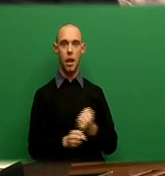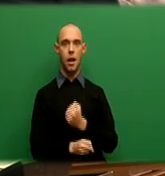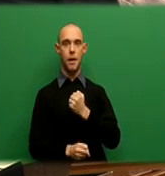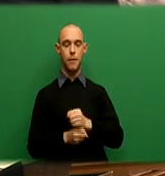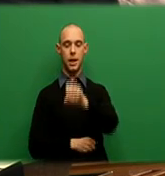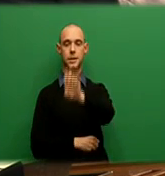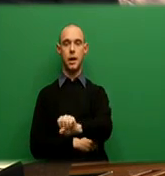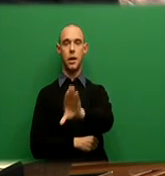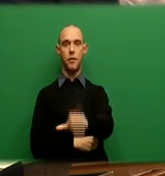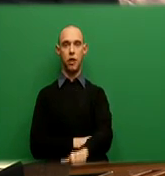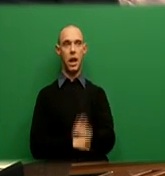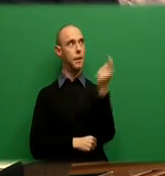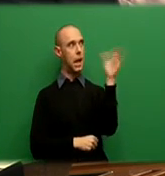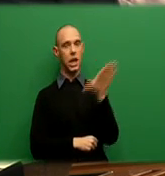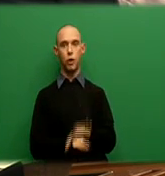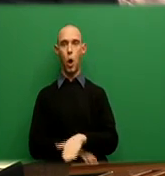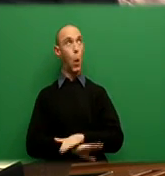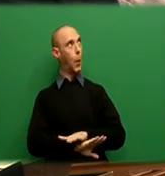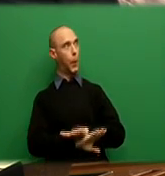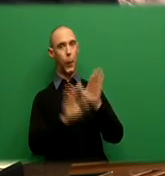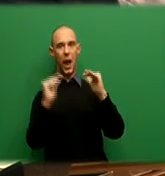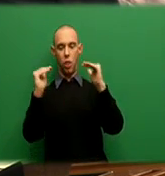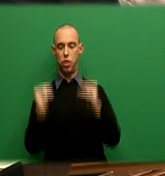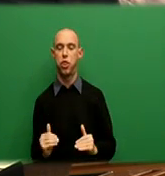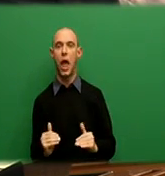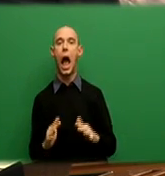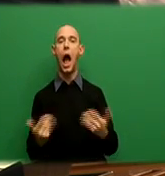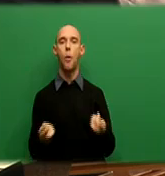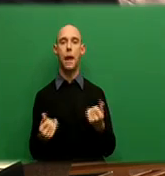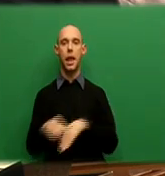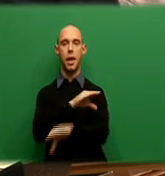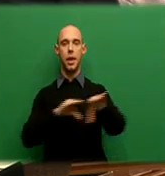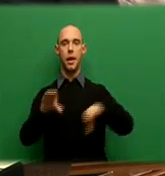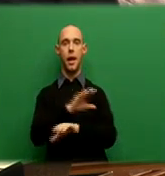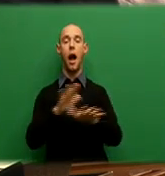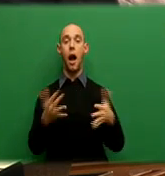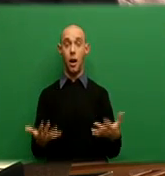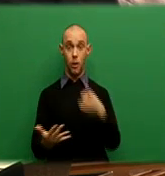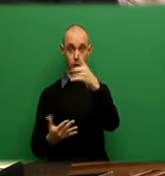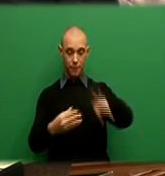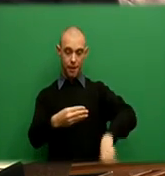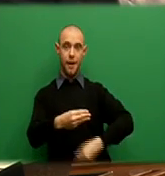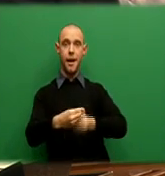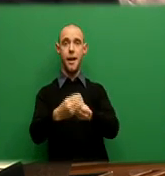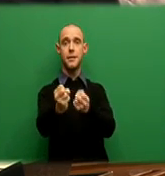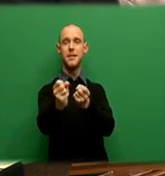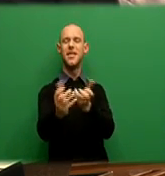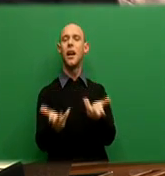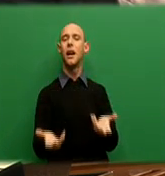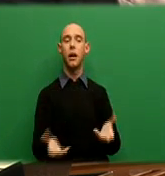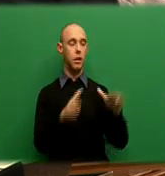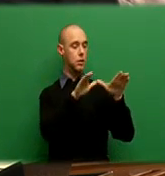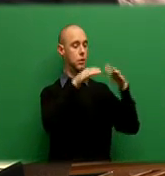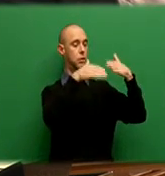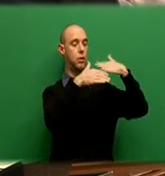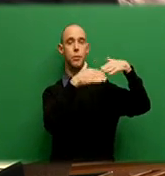junk status, what effect this would have on our assets. But the question I also wanted to ask was, Moody's has